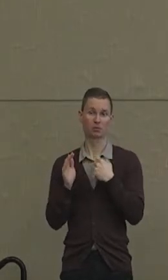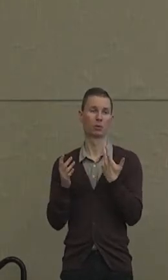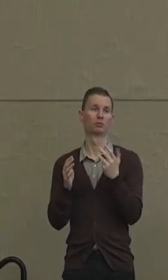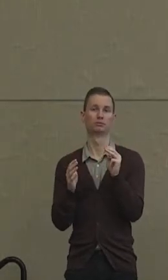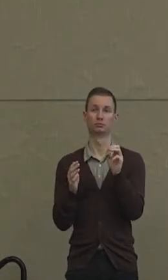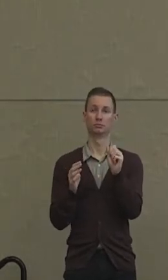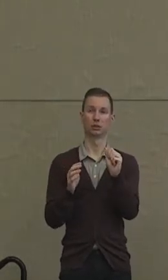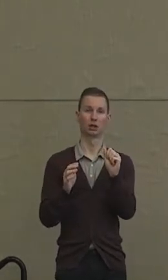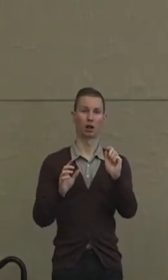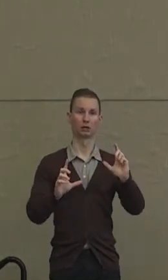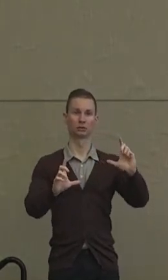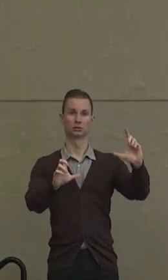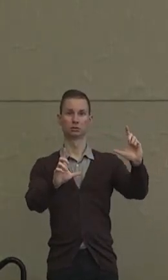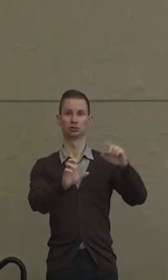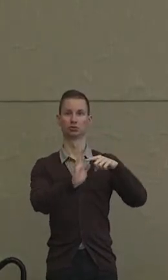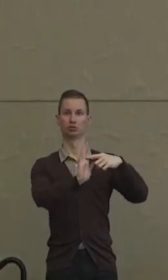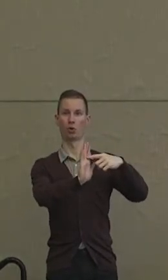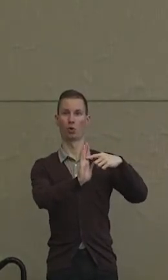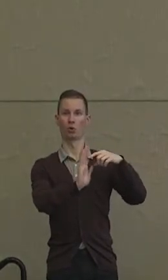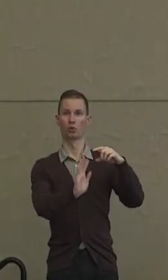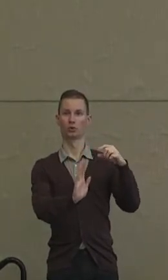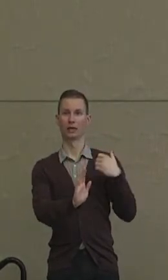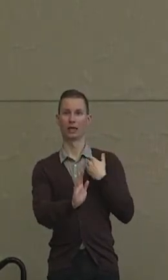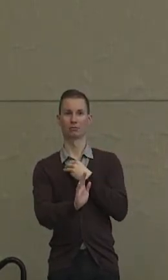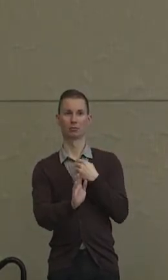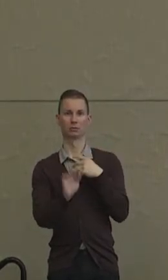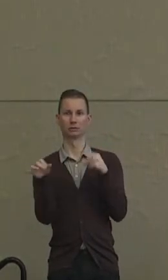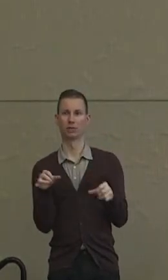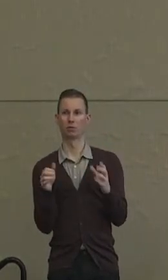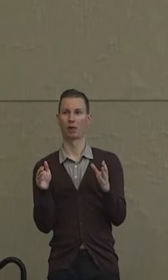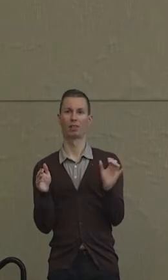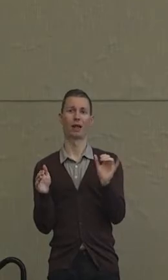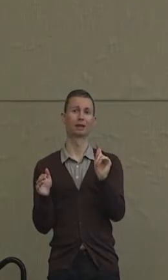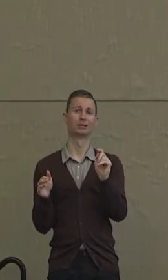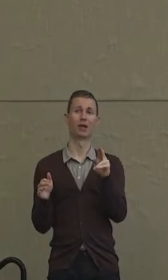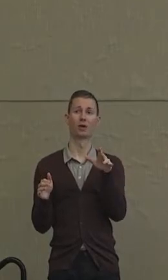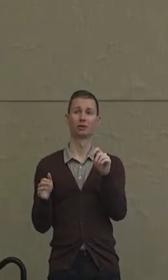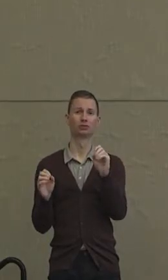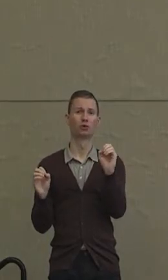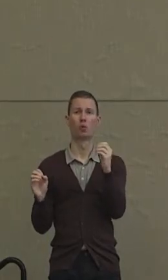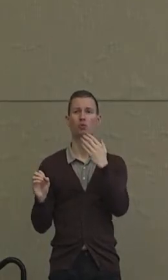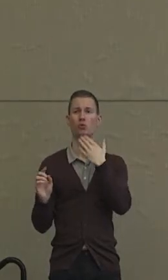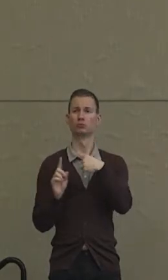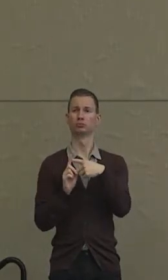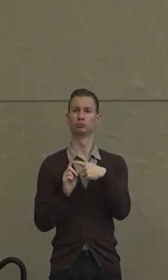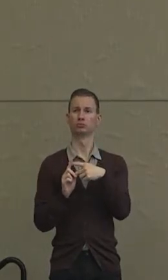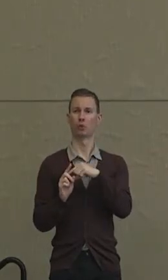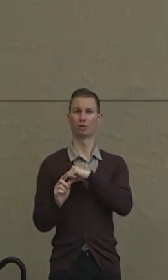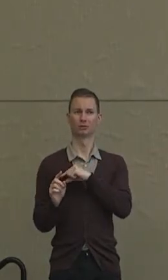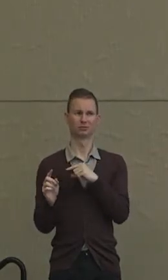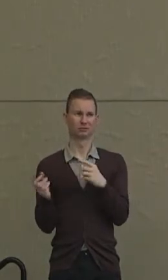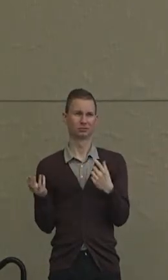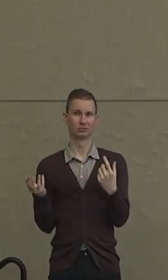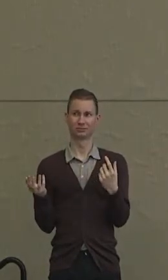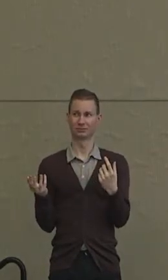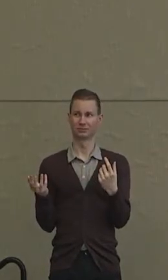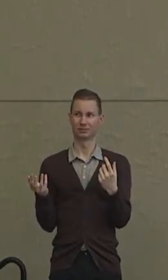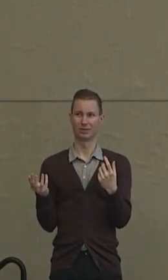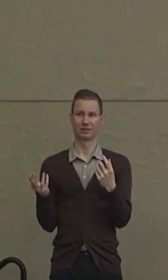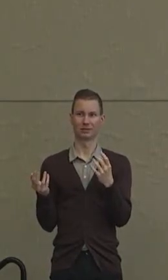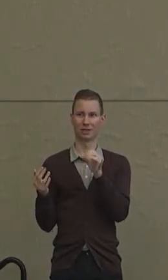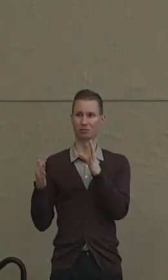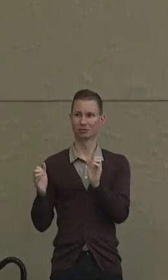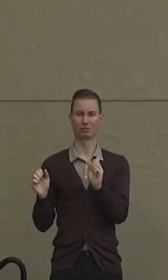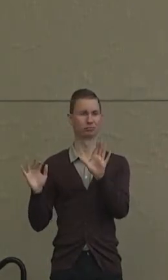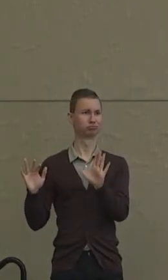media has framed gang members in a certain way, you know, like terrorists. No redeeming qualities, right? Well, yeah, they can be great partners.